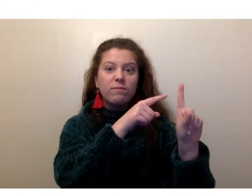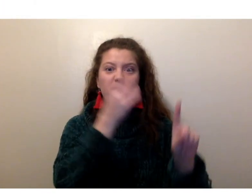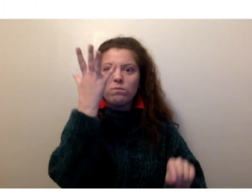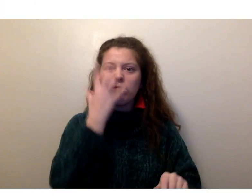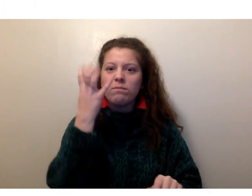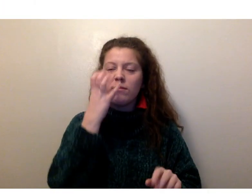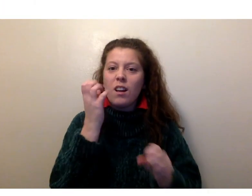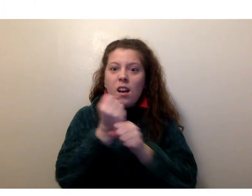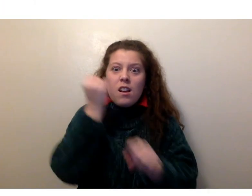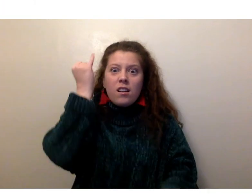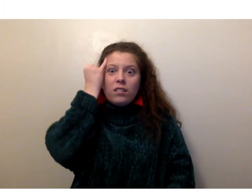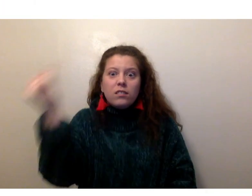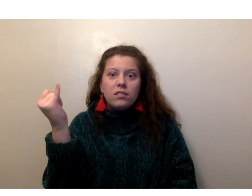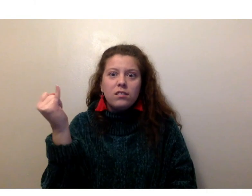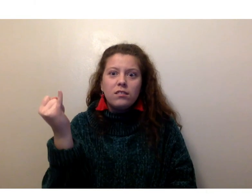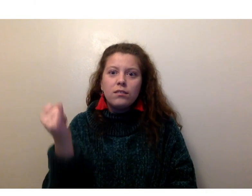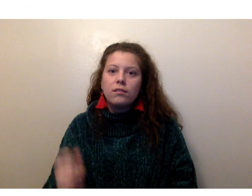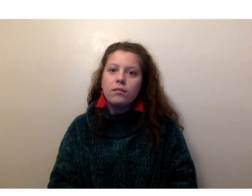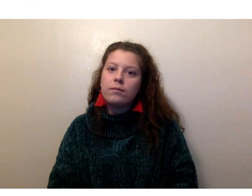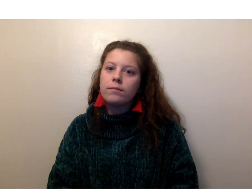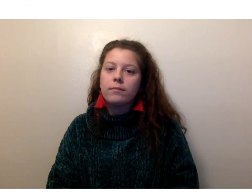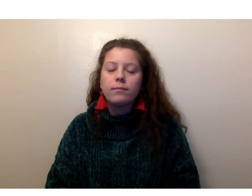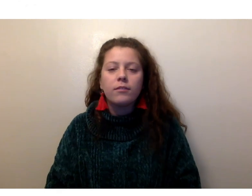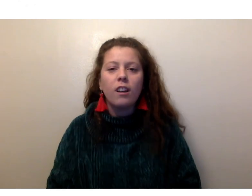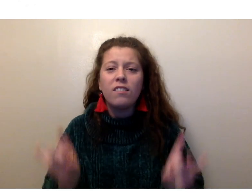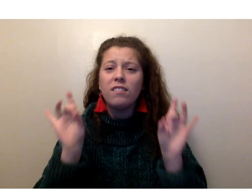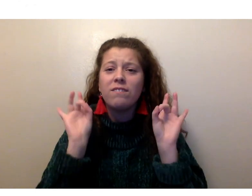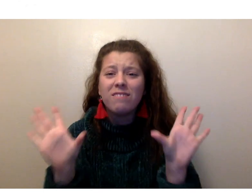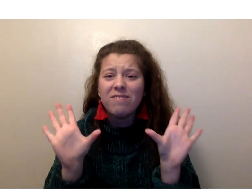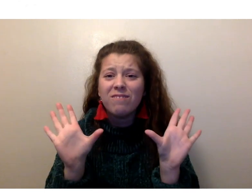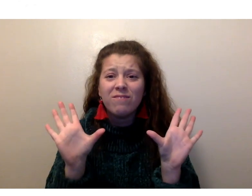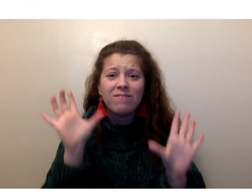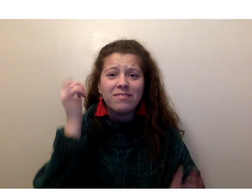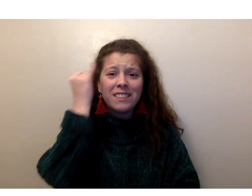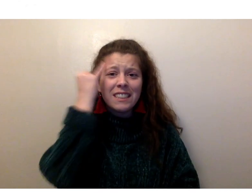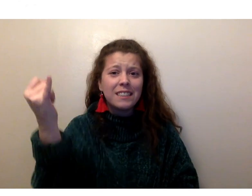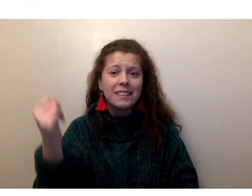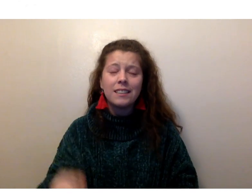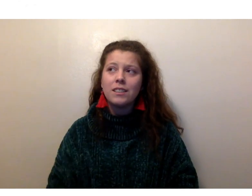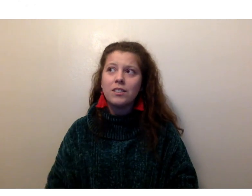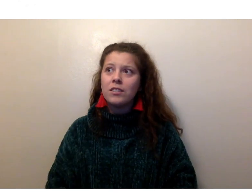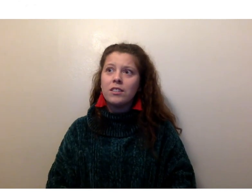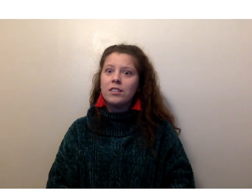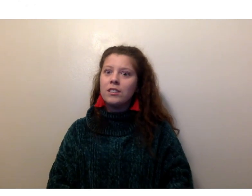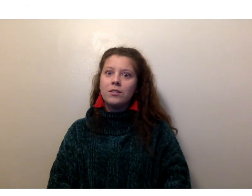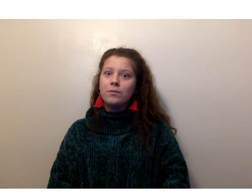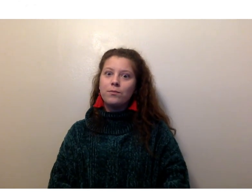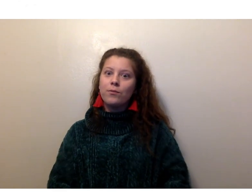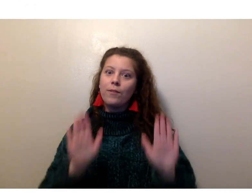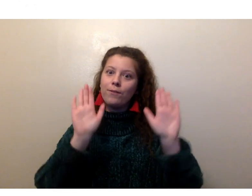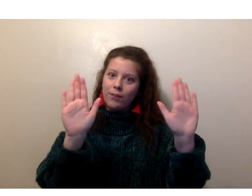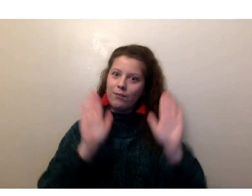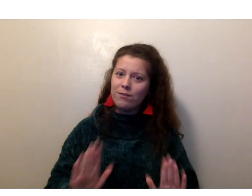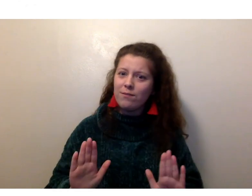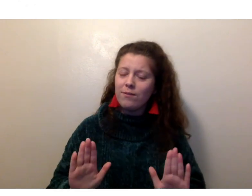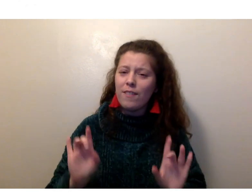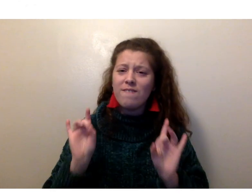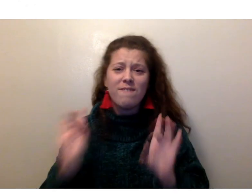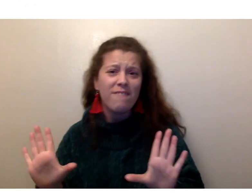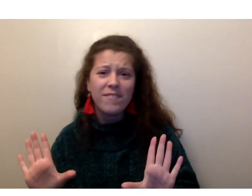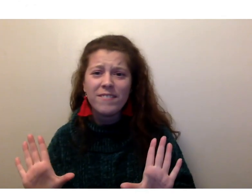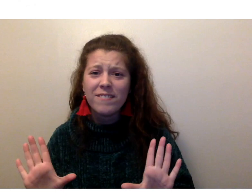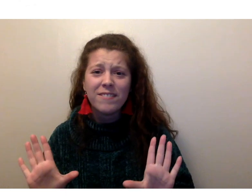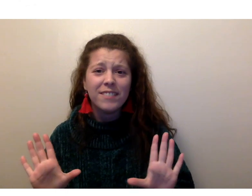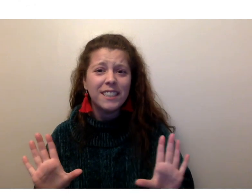Then he got an idea. An awful idea. The Grinch got a wonderful, awful